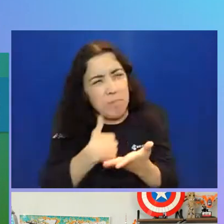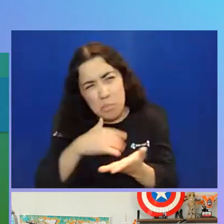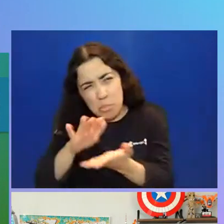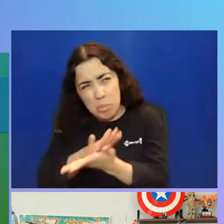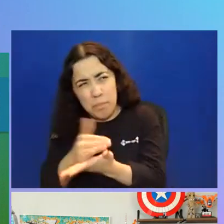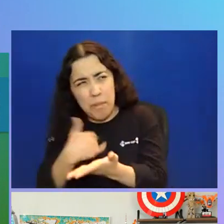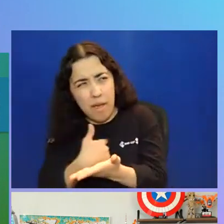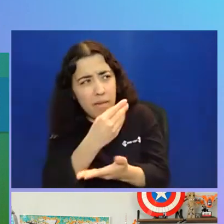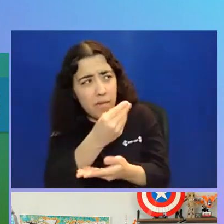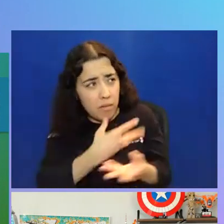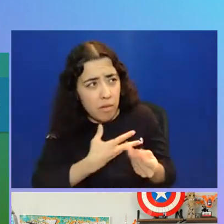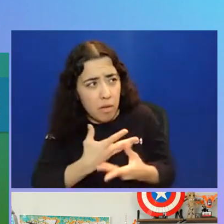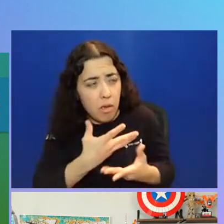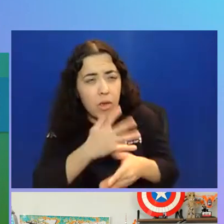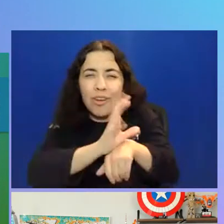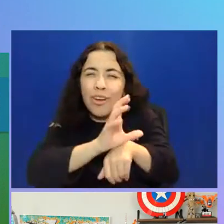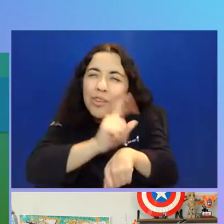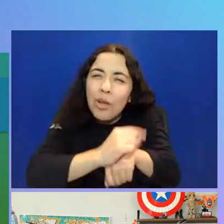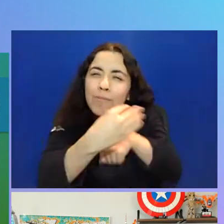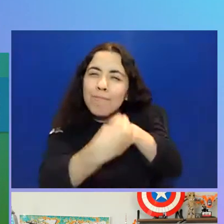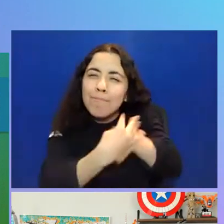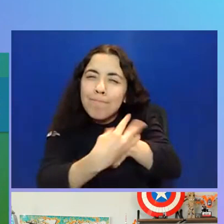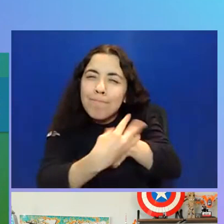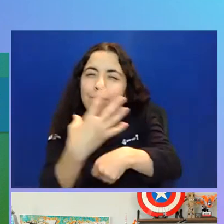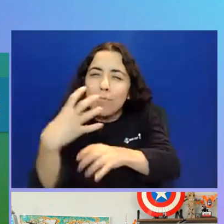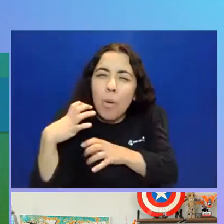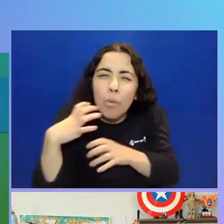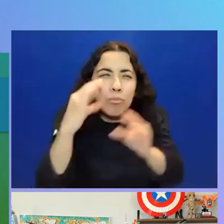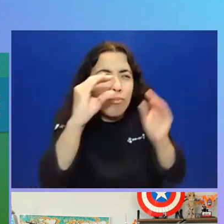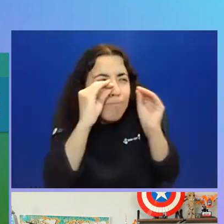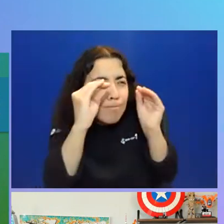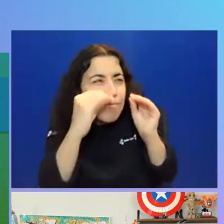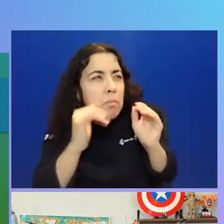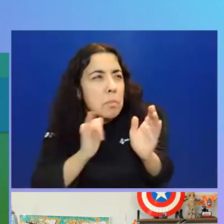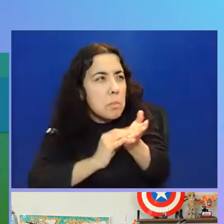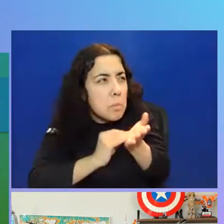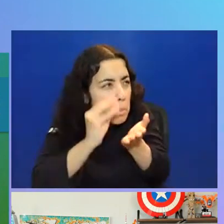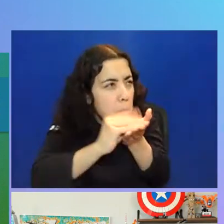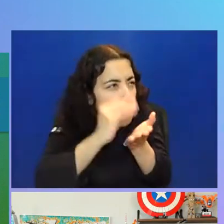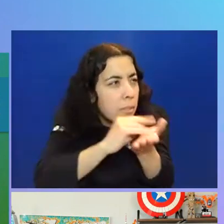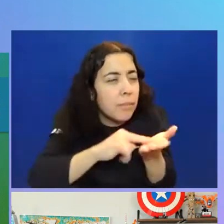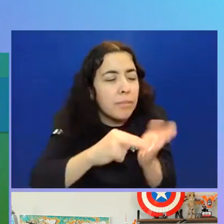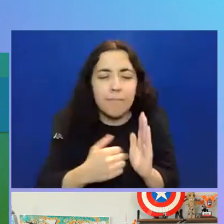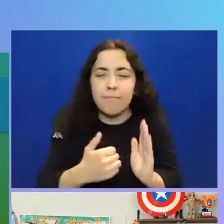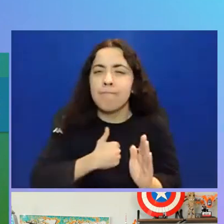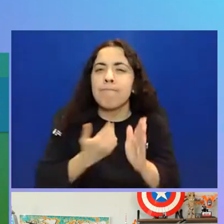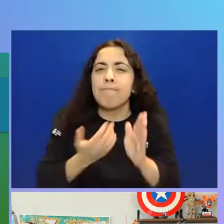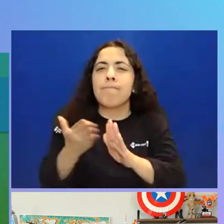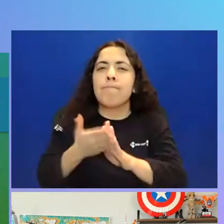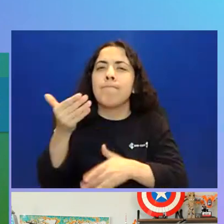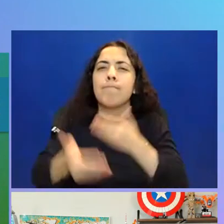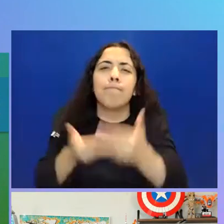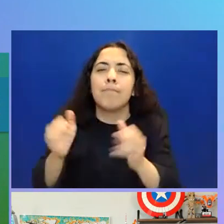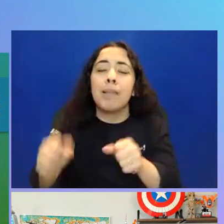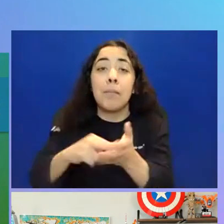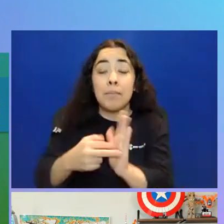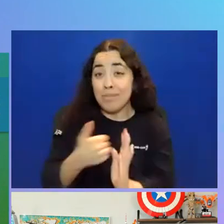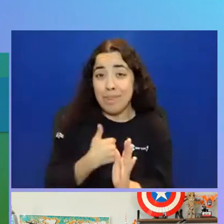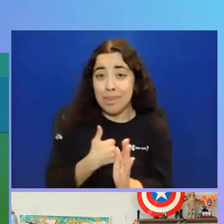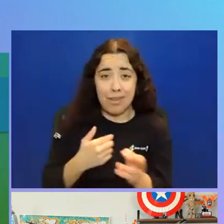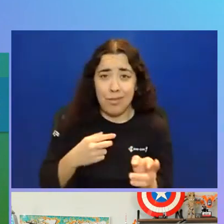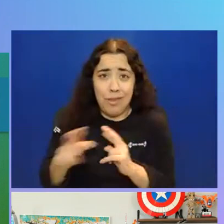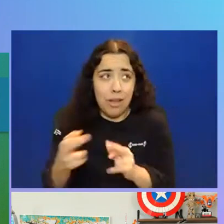those consulting, coaching type engagements, people become more self-sufficient. They start checking their documents for accessibility on their